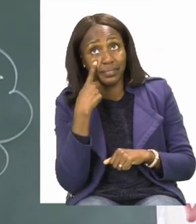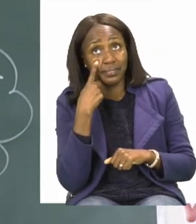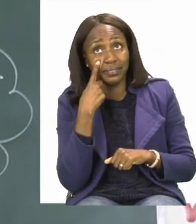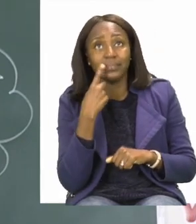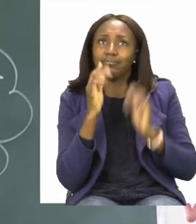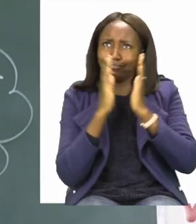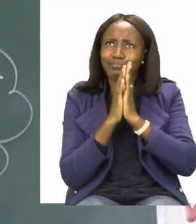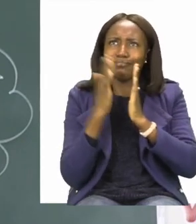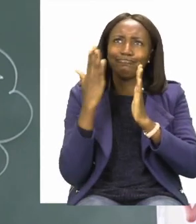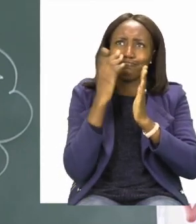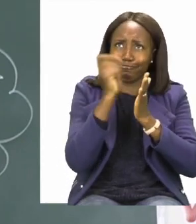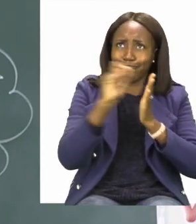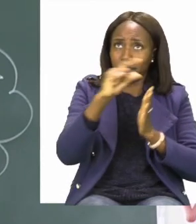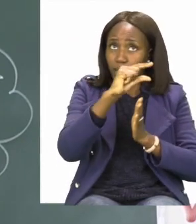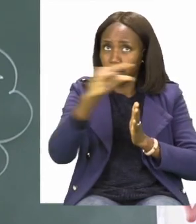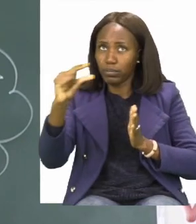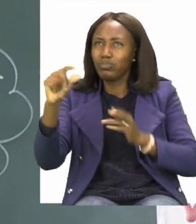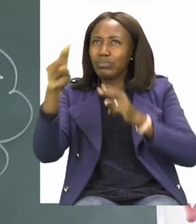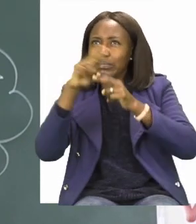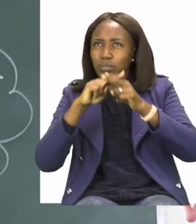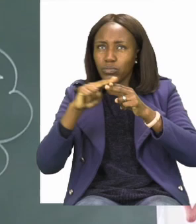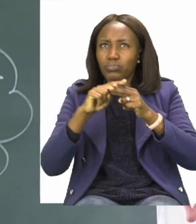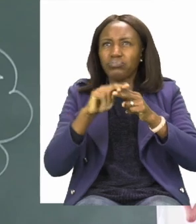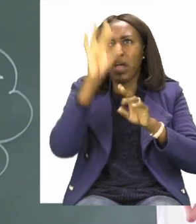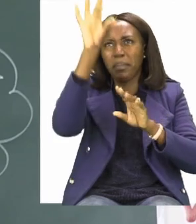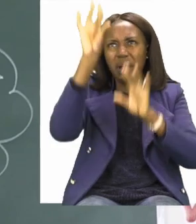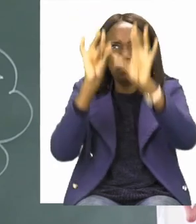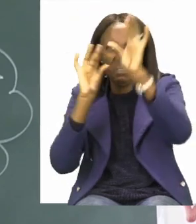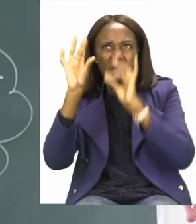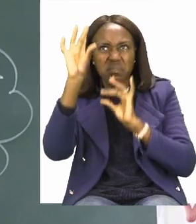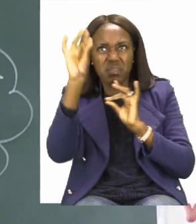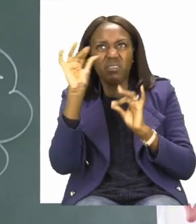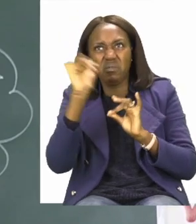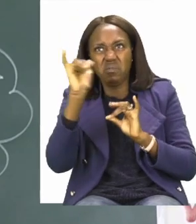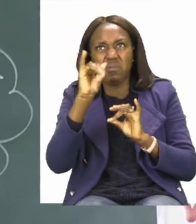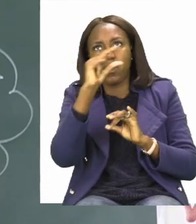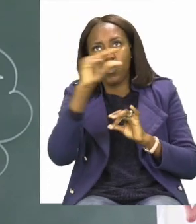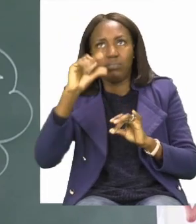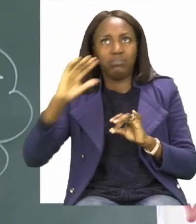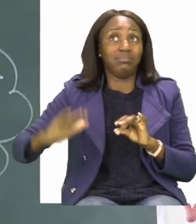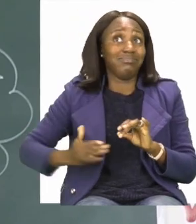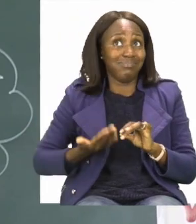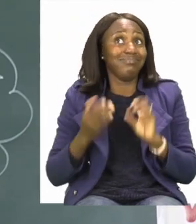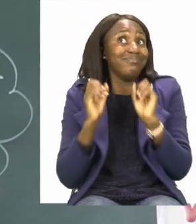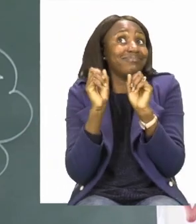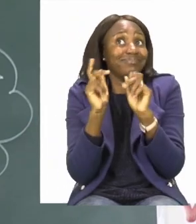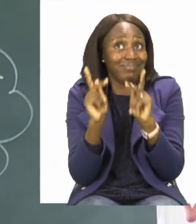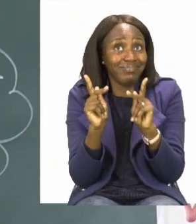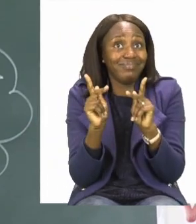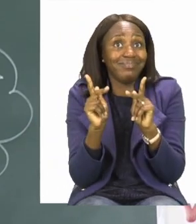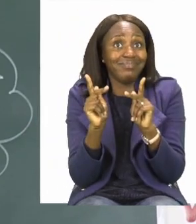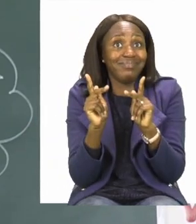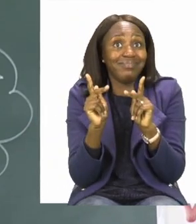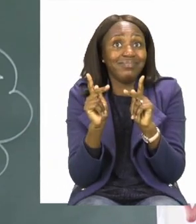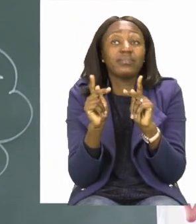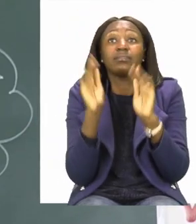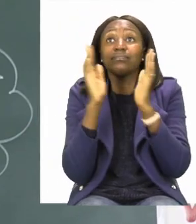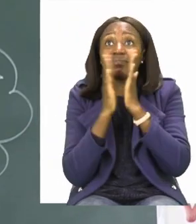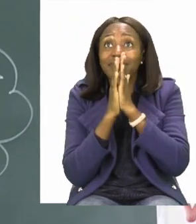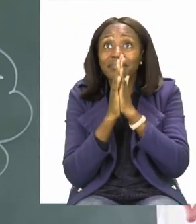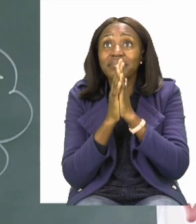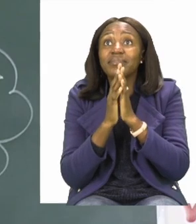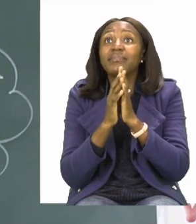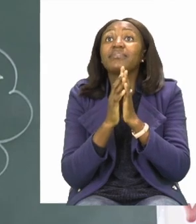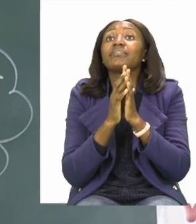your sentences, you are using any of the words you have made in the apple. Then underline